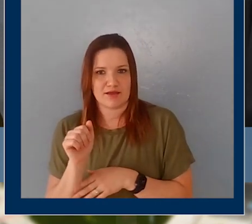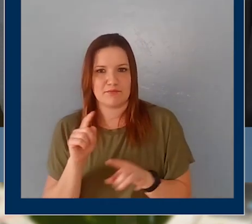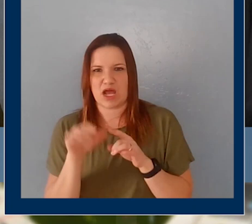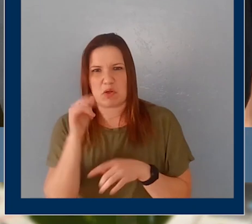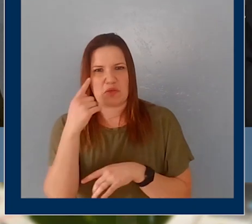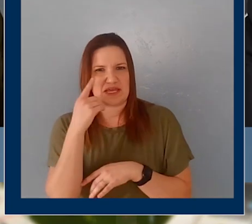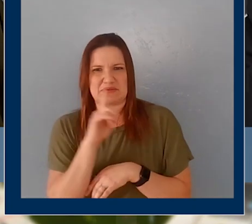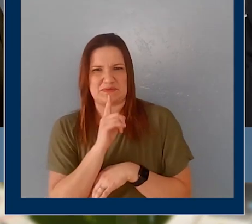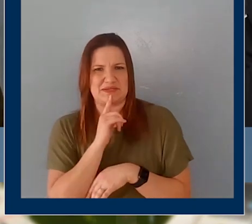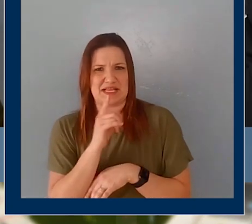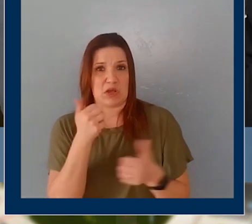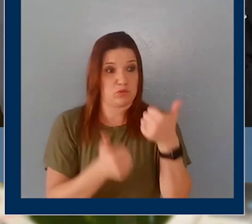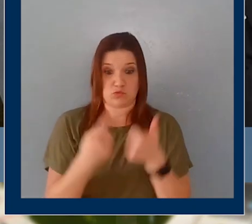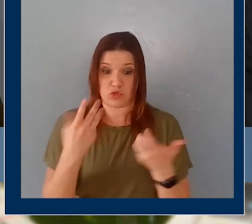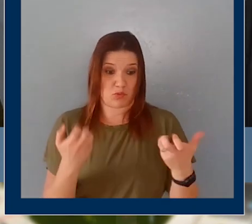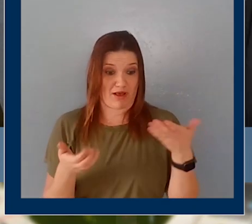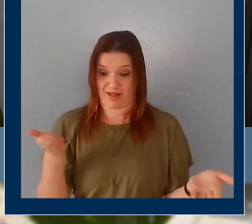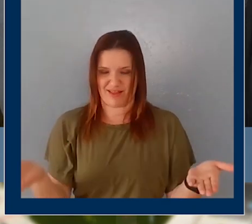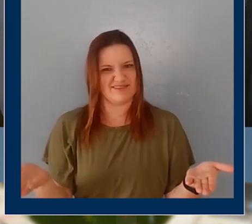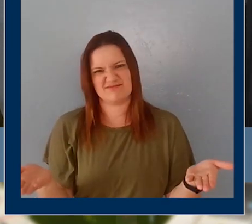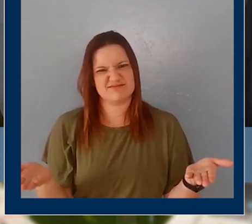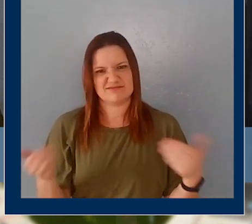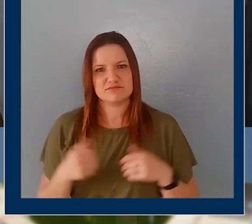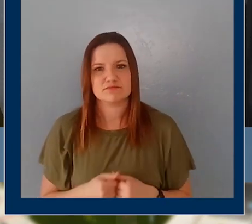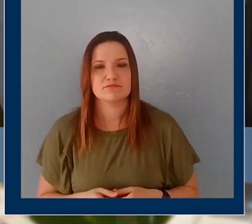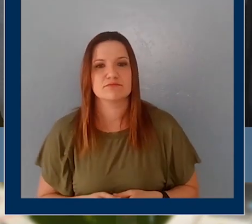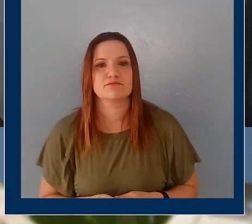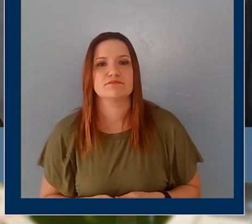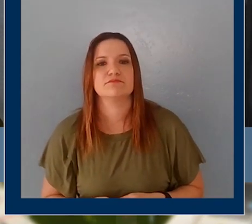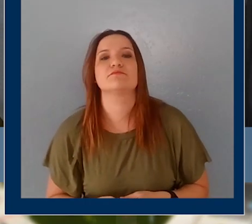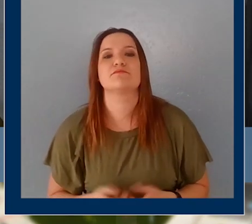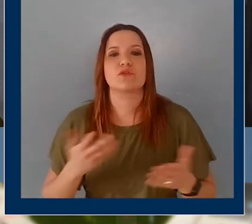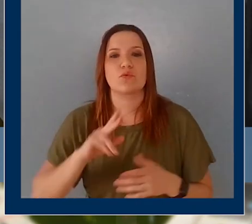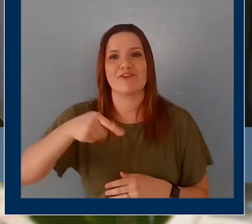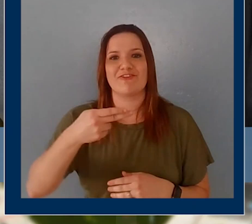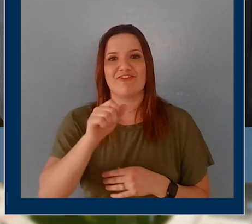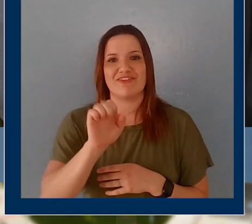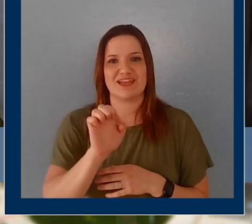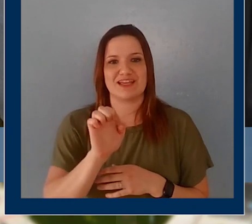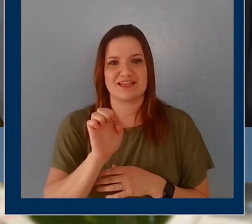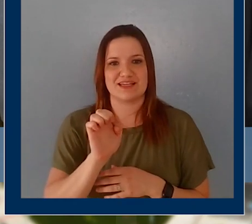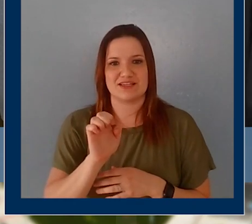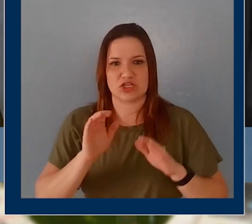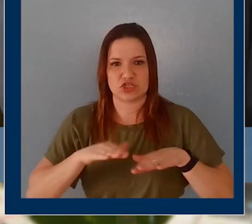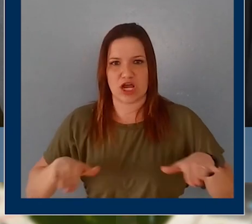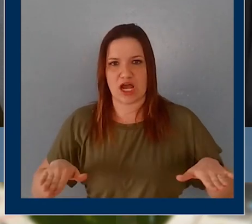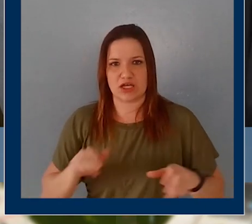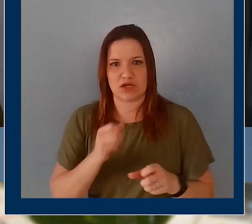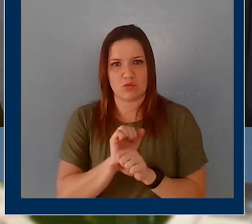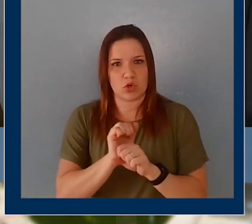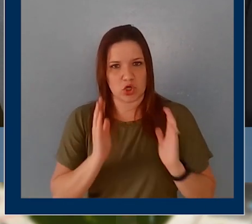Okay. So what phase is child care workers in? So phase